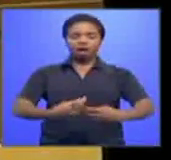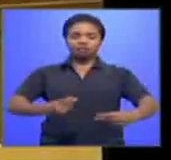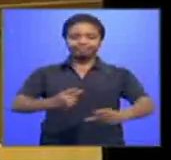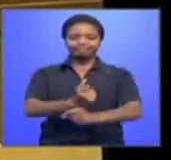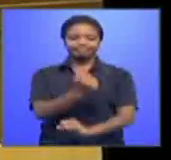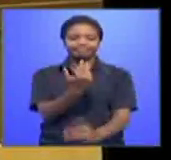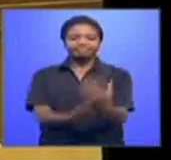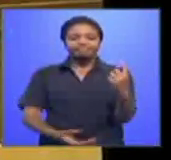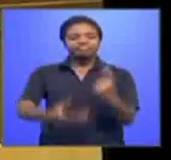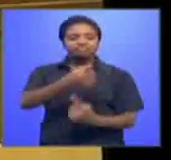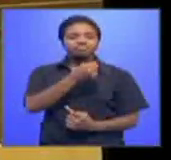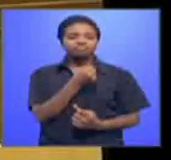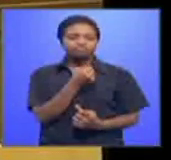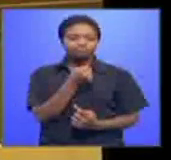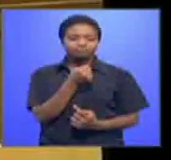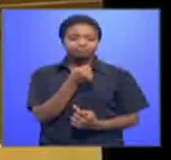Honorable members,